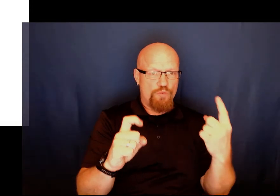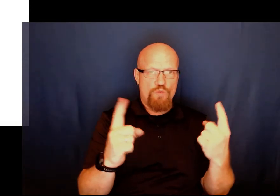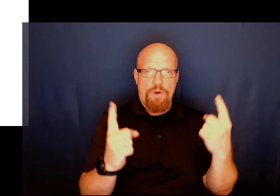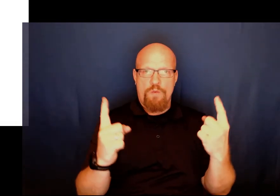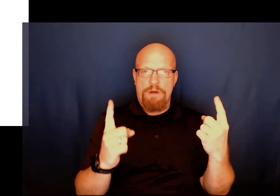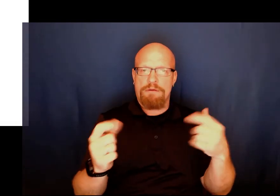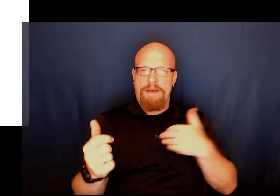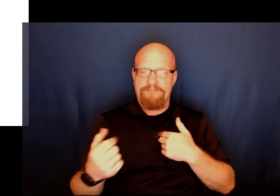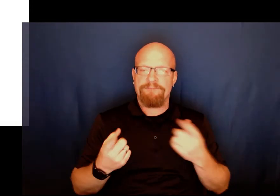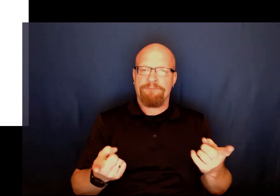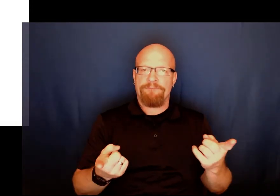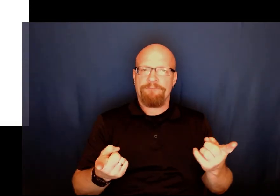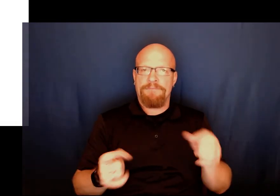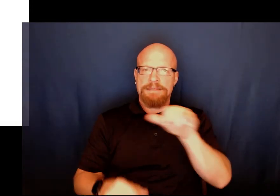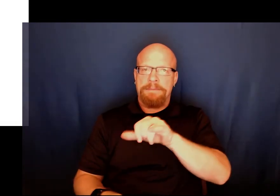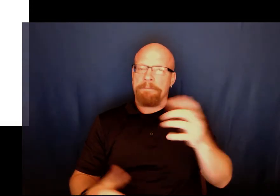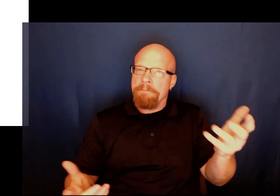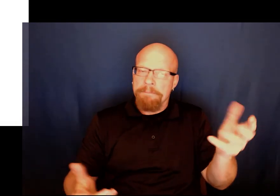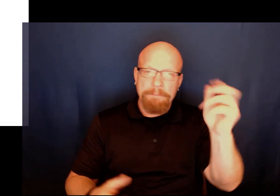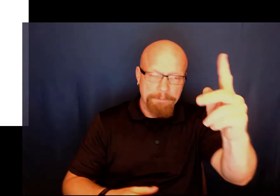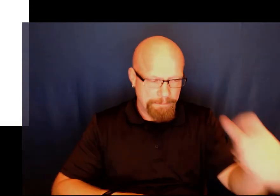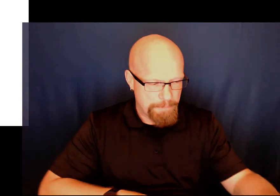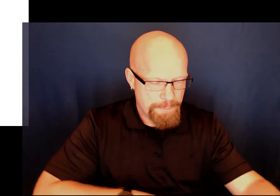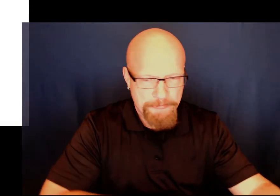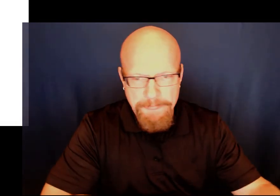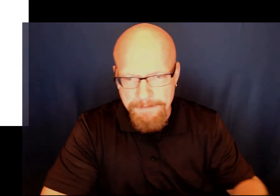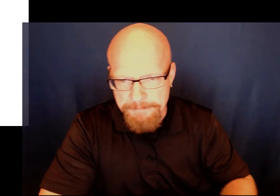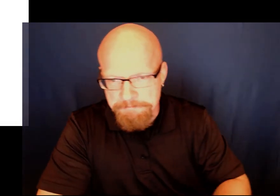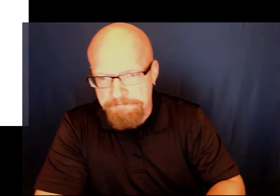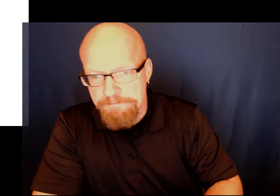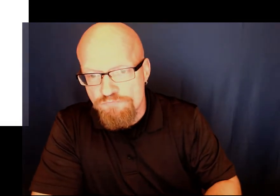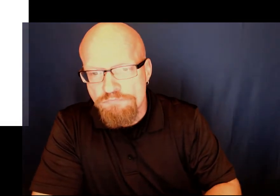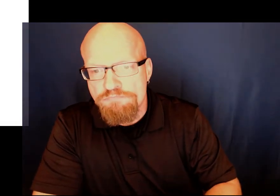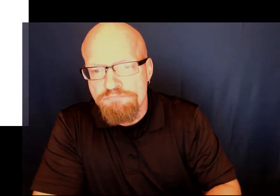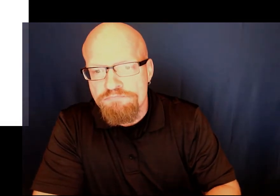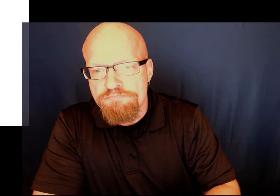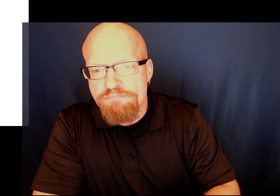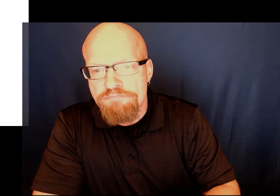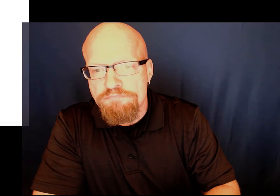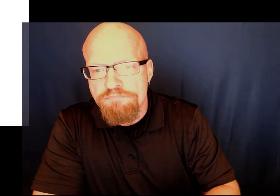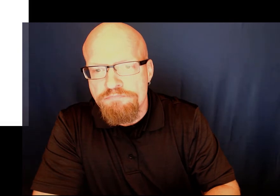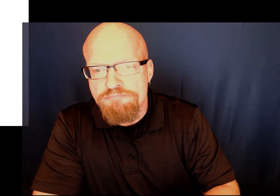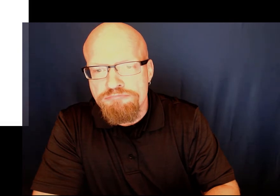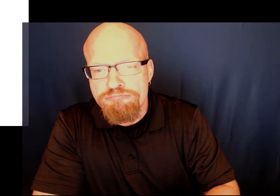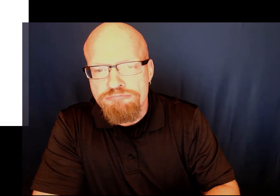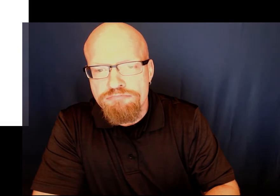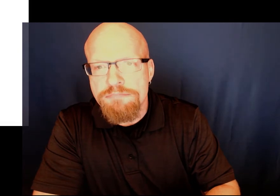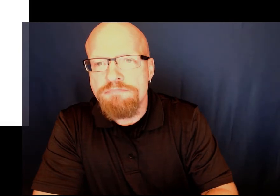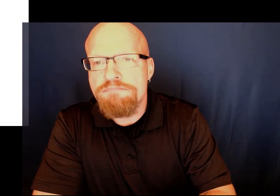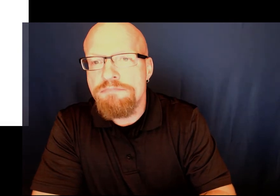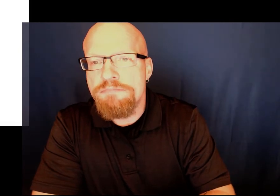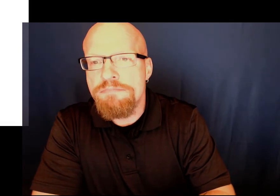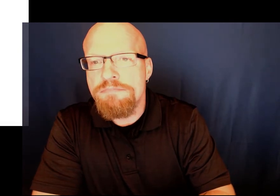That means for every x input, we have a predictable y output.